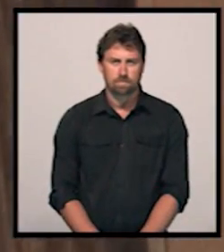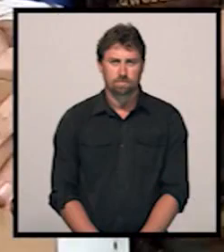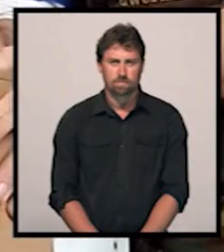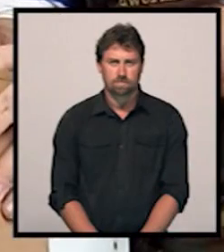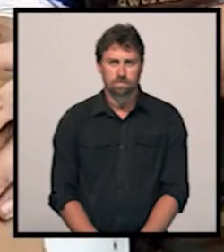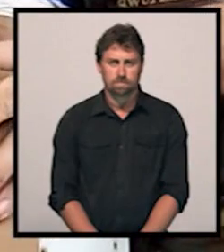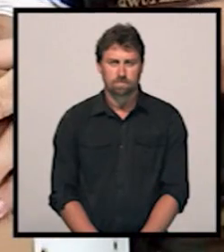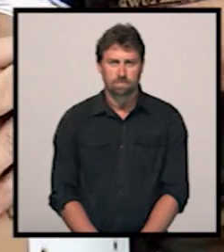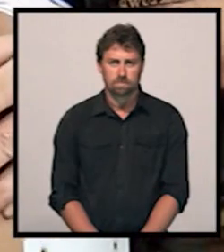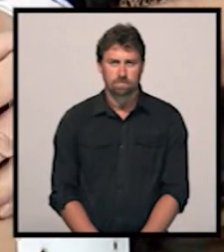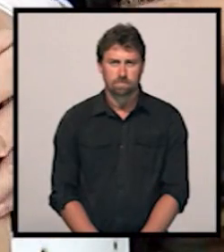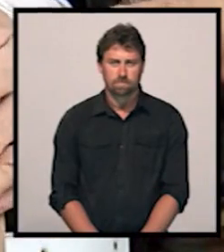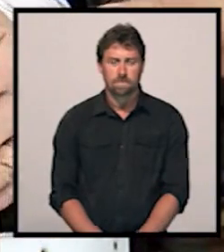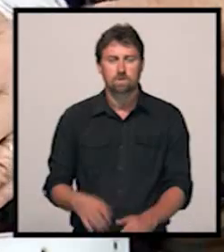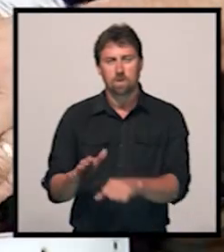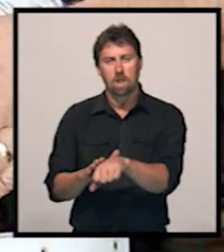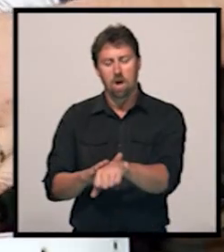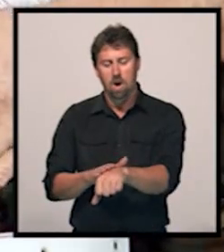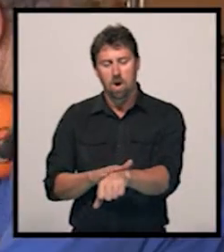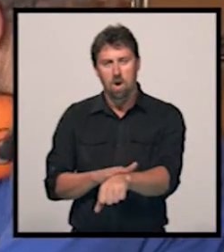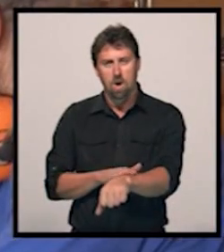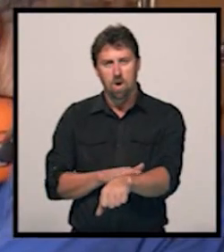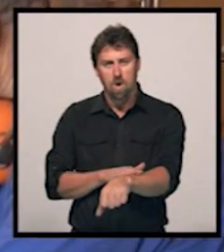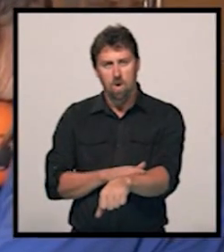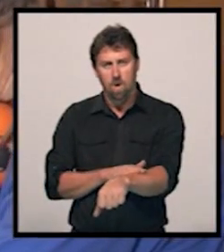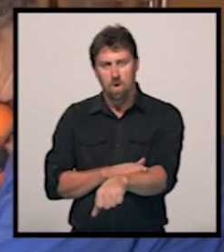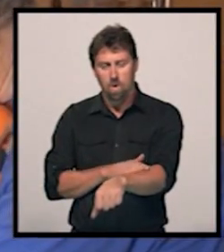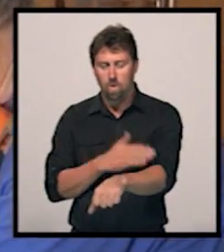And then just slowly run your box up